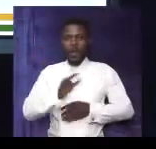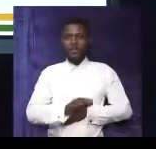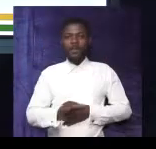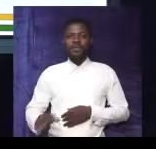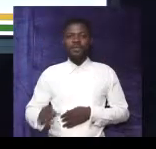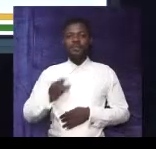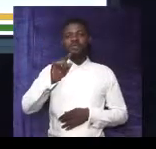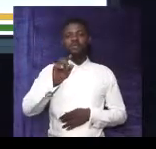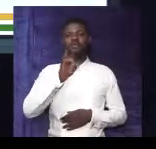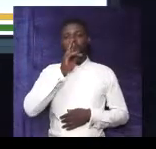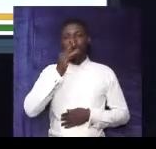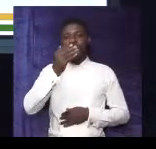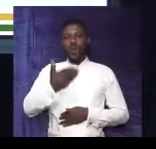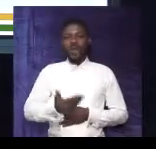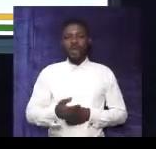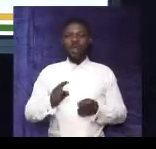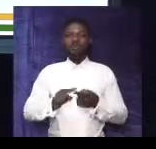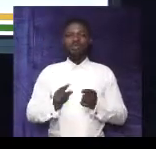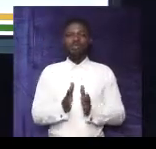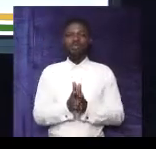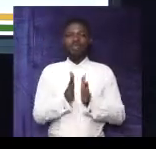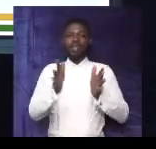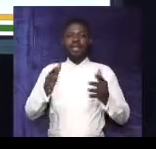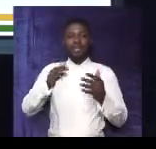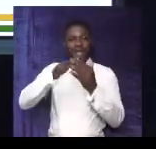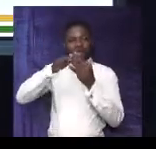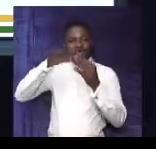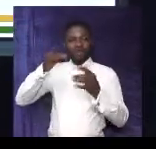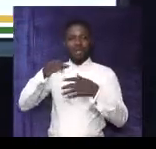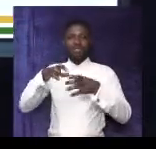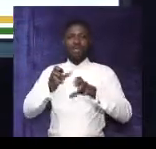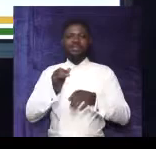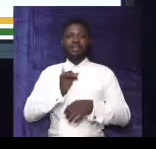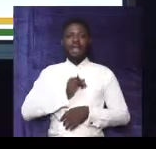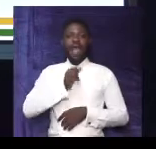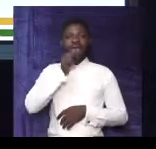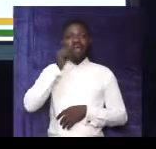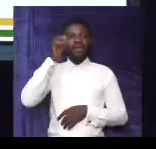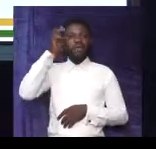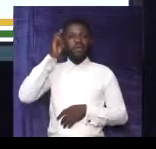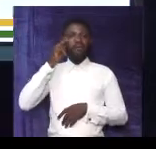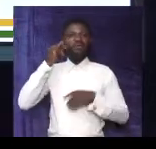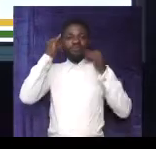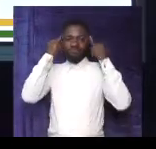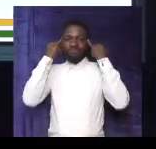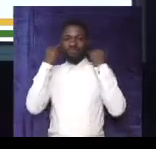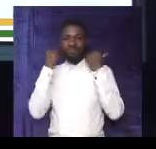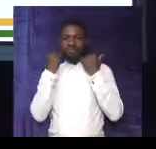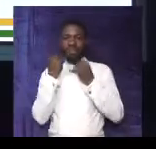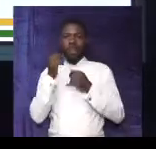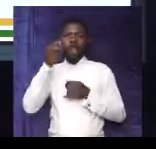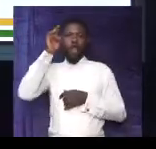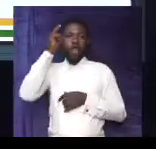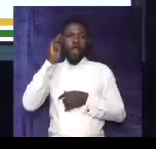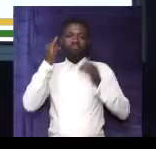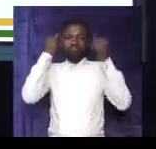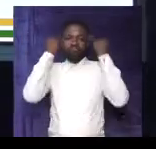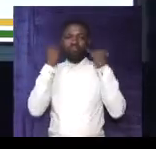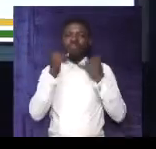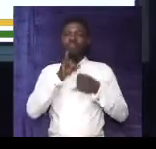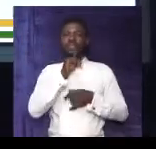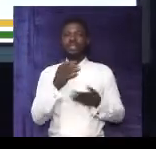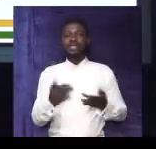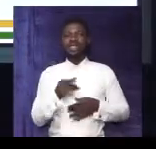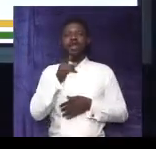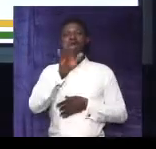Hello pupils, you are welcome to General Studies class. I am Uncle Popo.